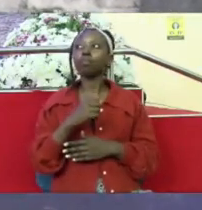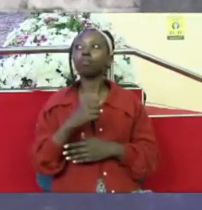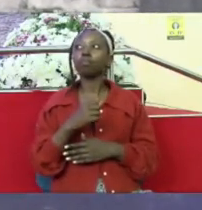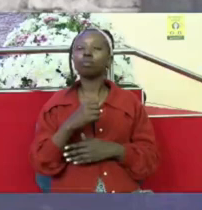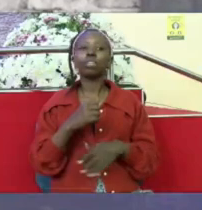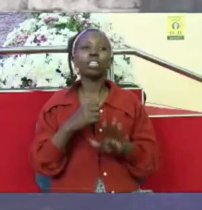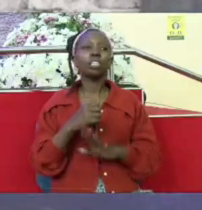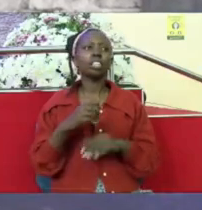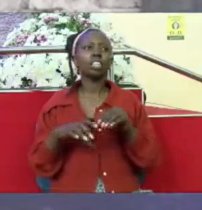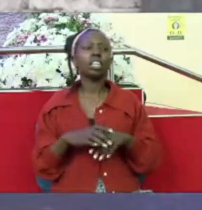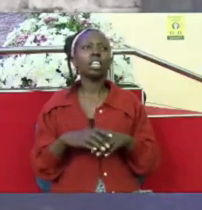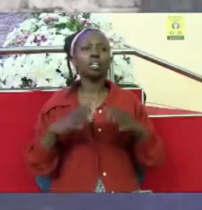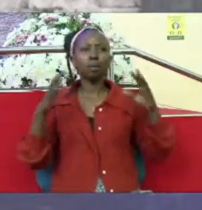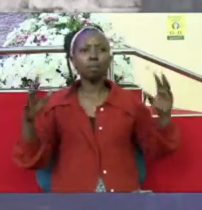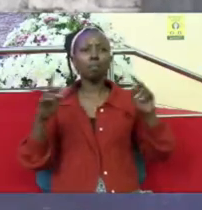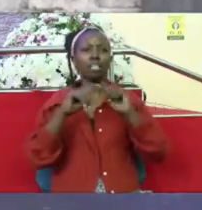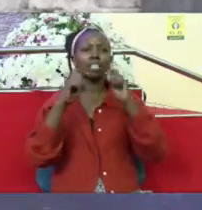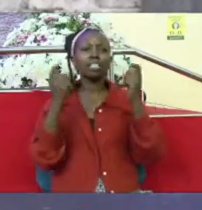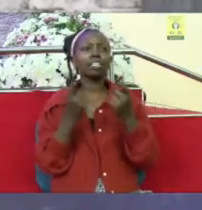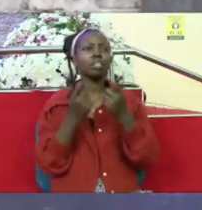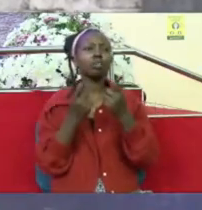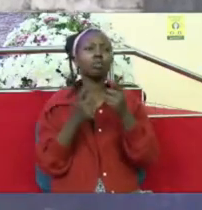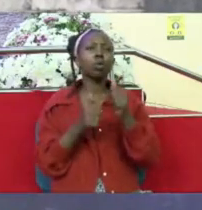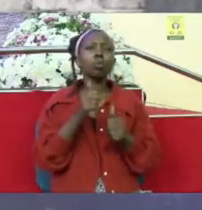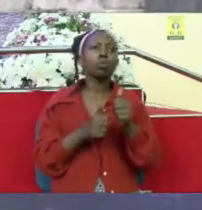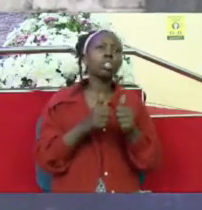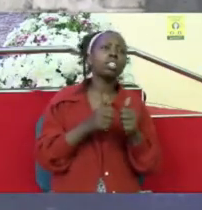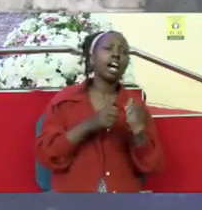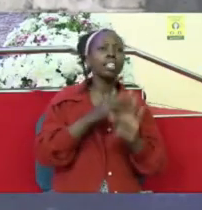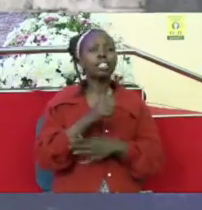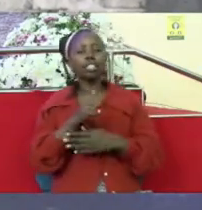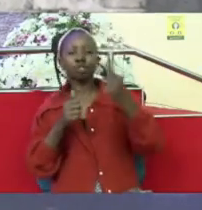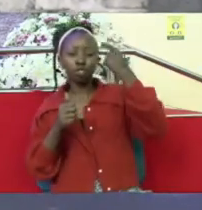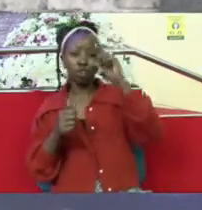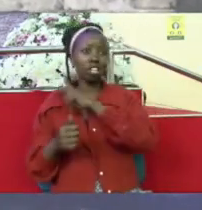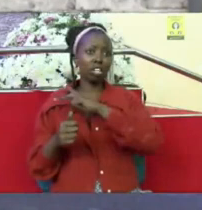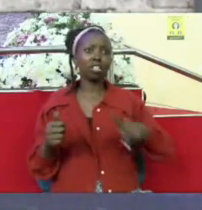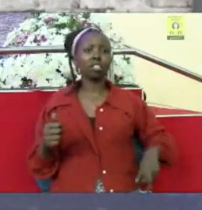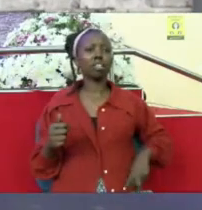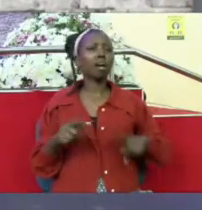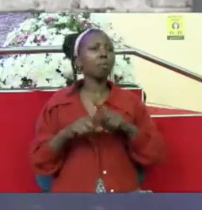Orchestra? Alikuwa anataka kuimba katika hiyo band ya orchestra. Ya kuimbia mfalme. But yeye